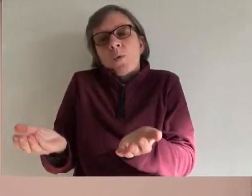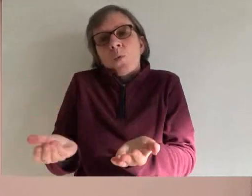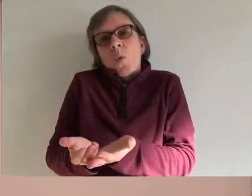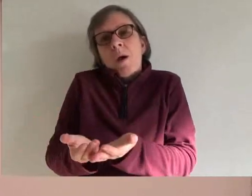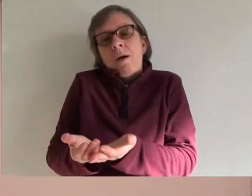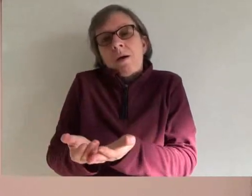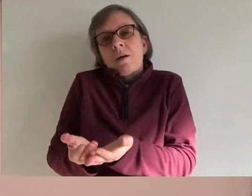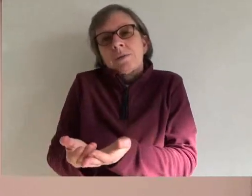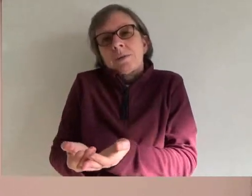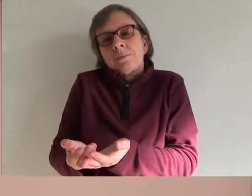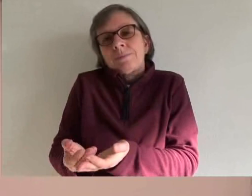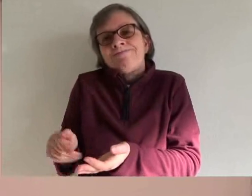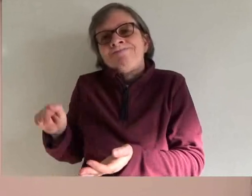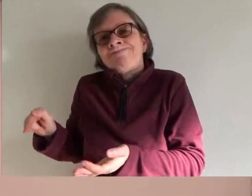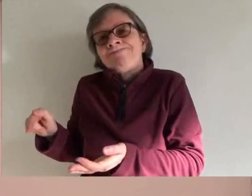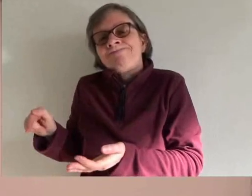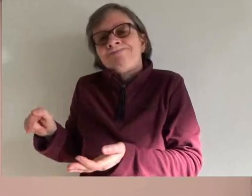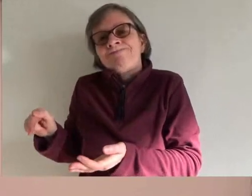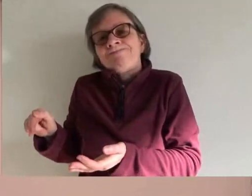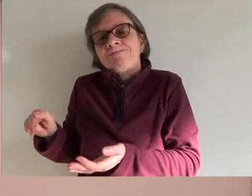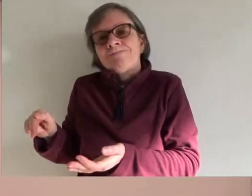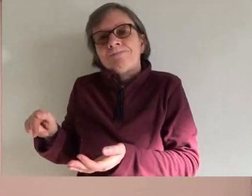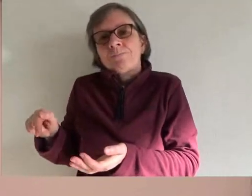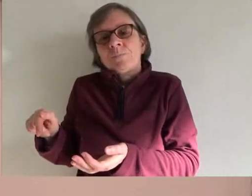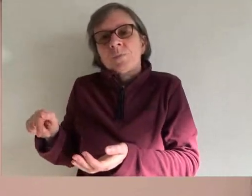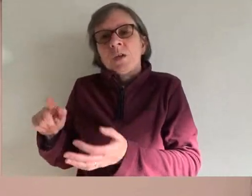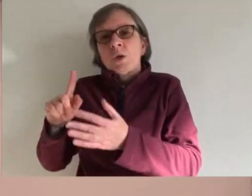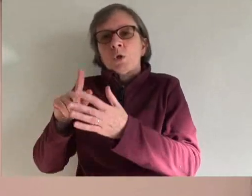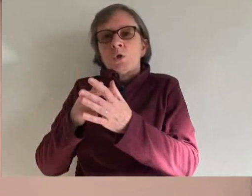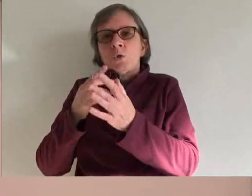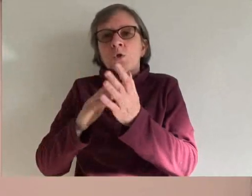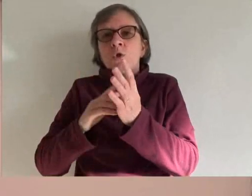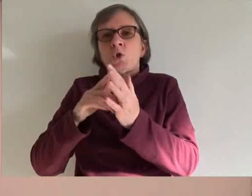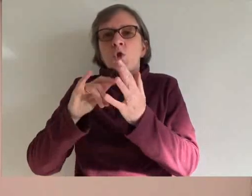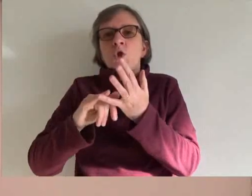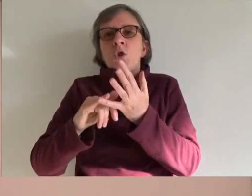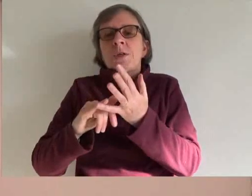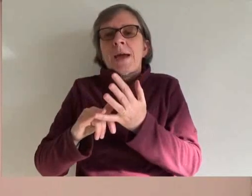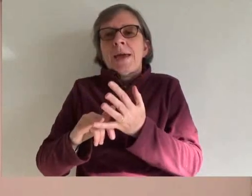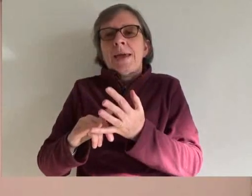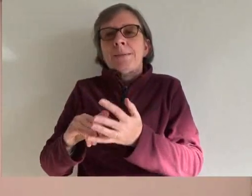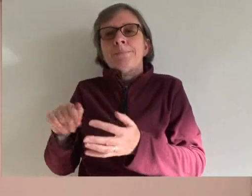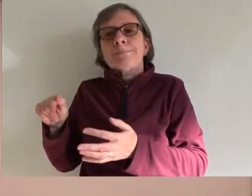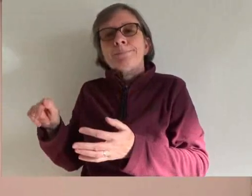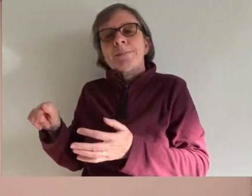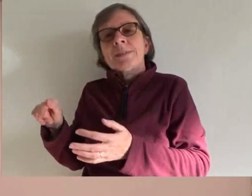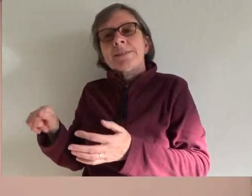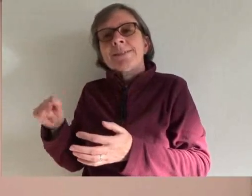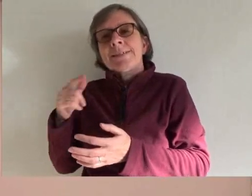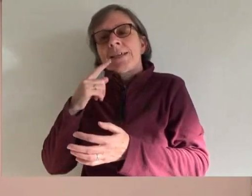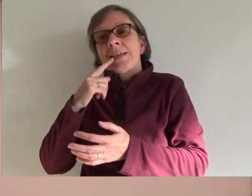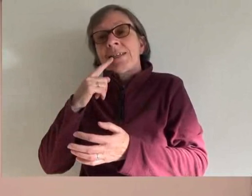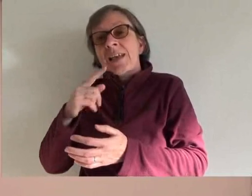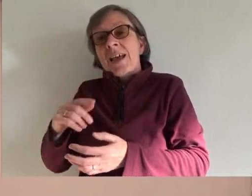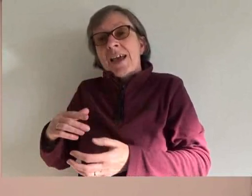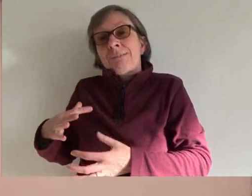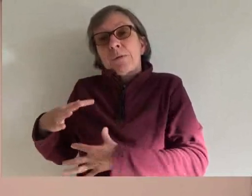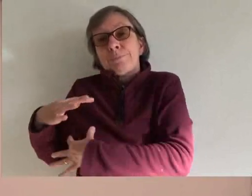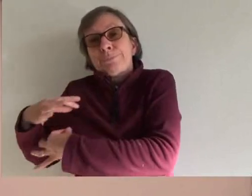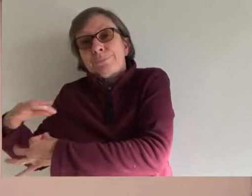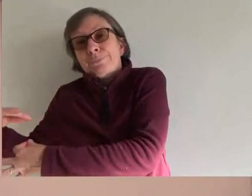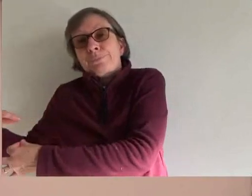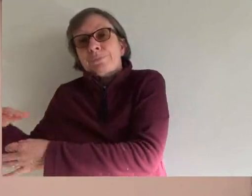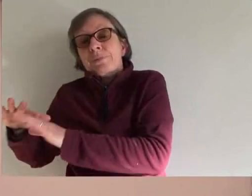be driven out. In James in chapter 4 verse 4. You adulterous people, don't you know that friendship with the world